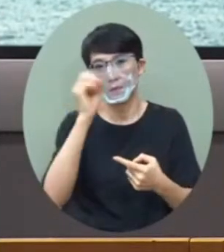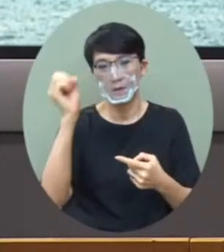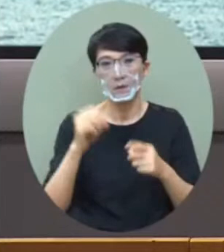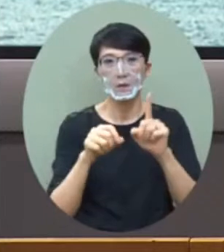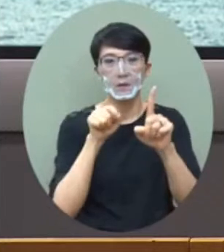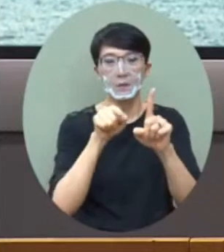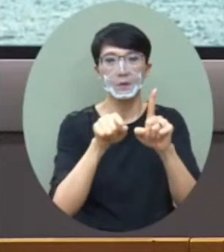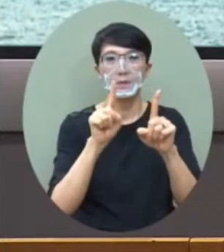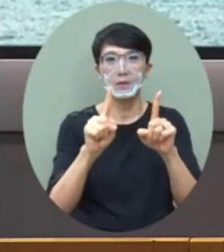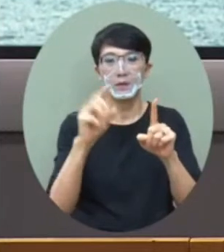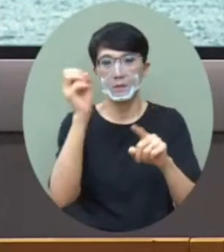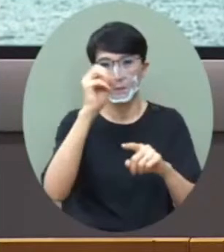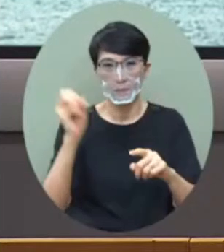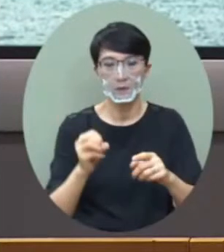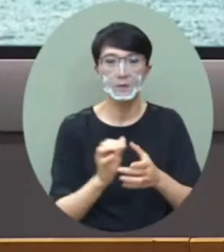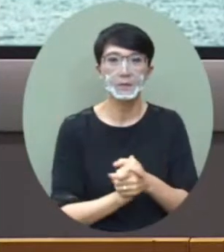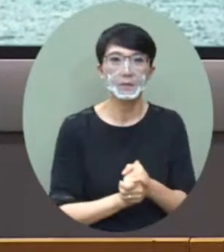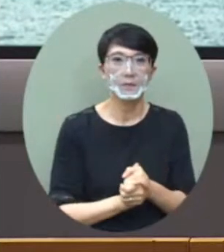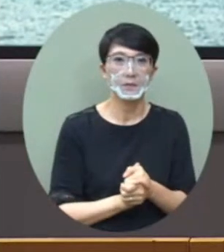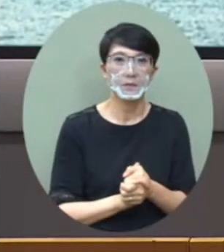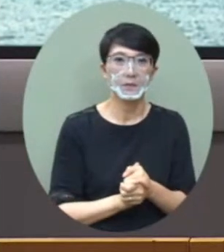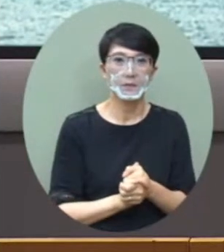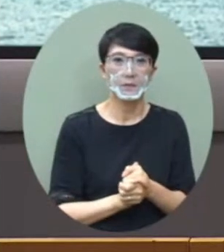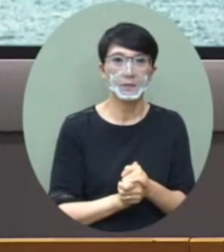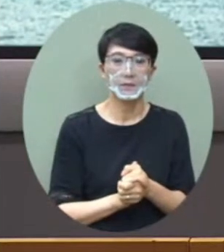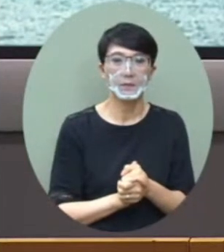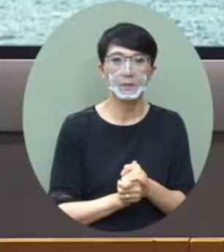and 12.15% for the